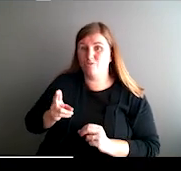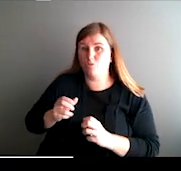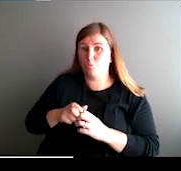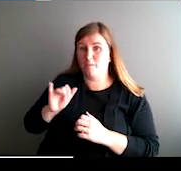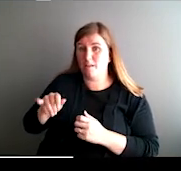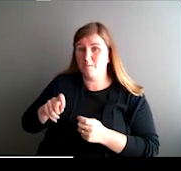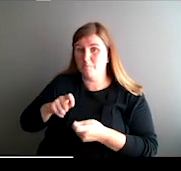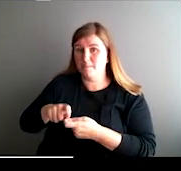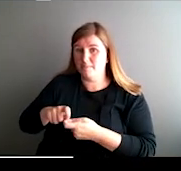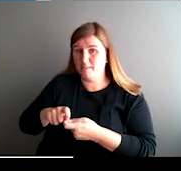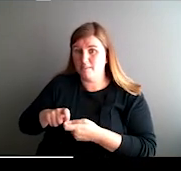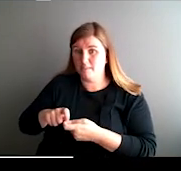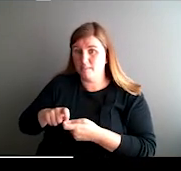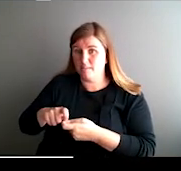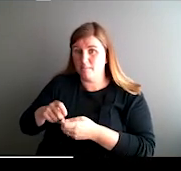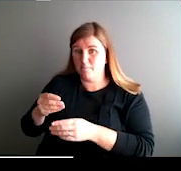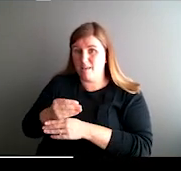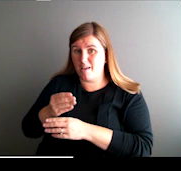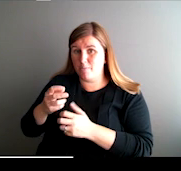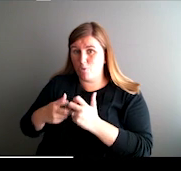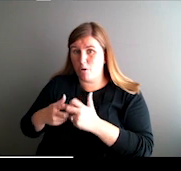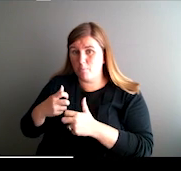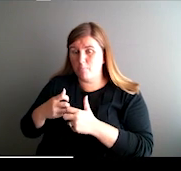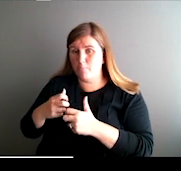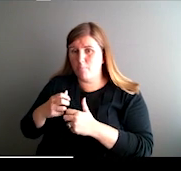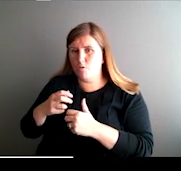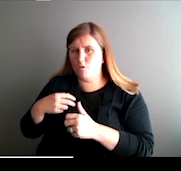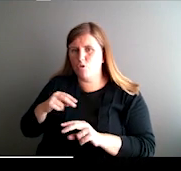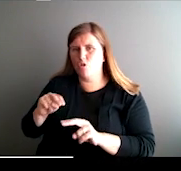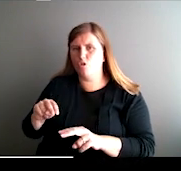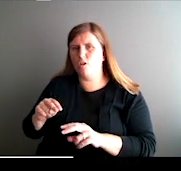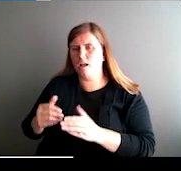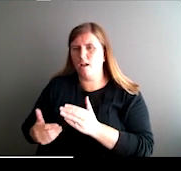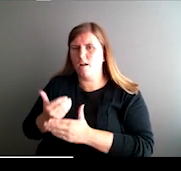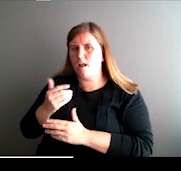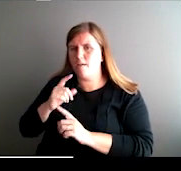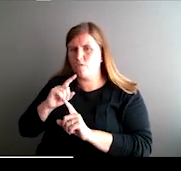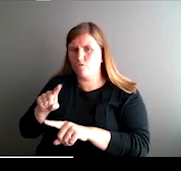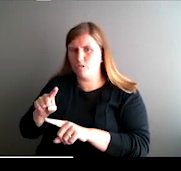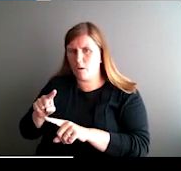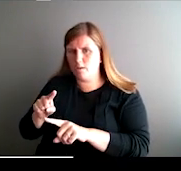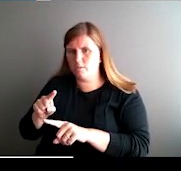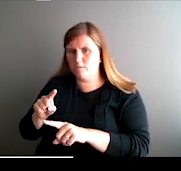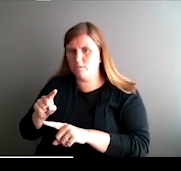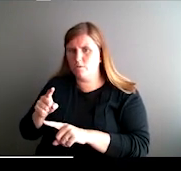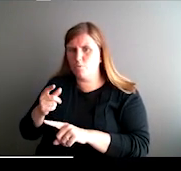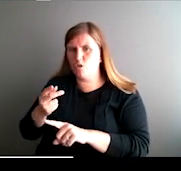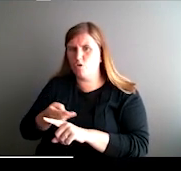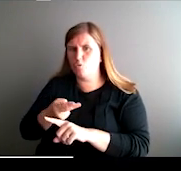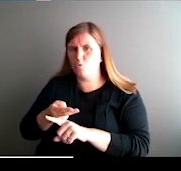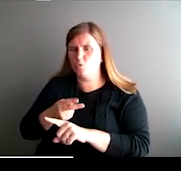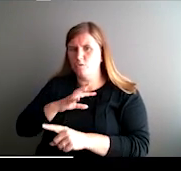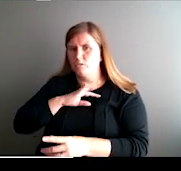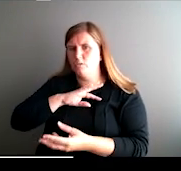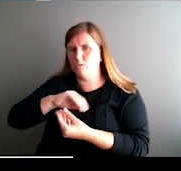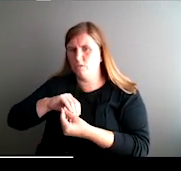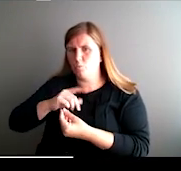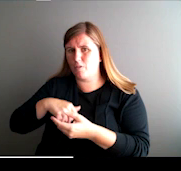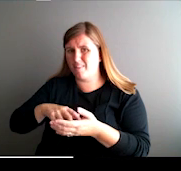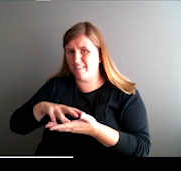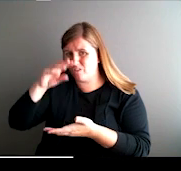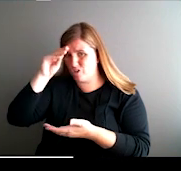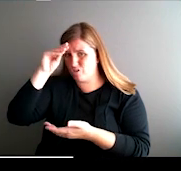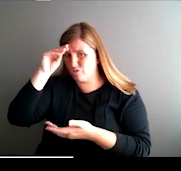specific math problem, you're looking at a novel response where they sort of recombined what they'd